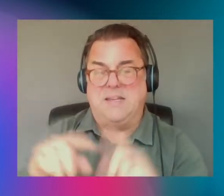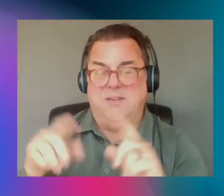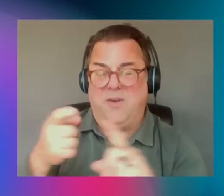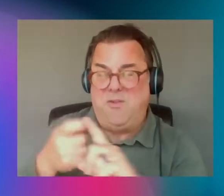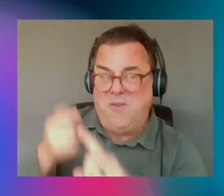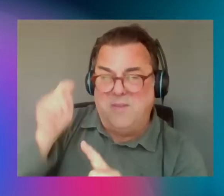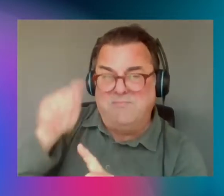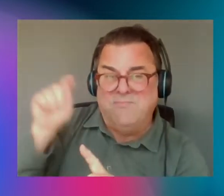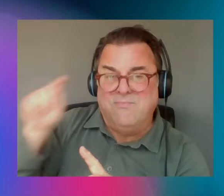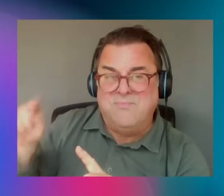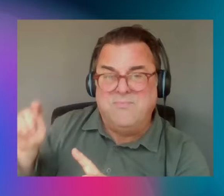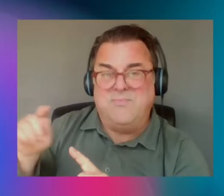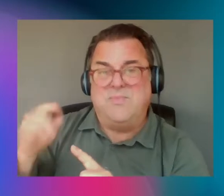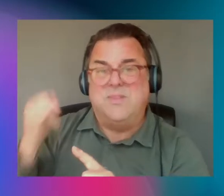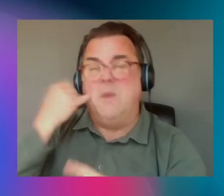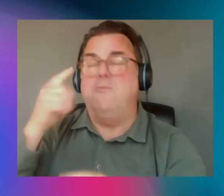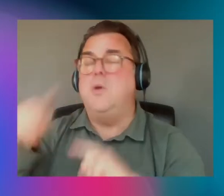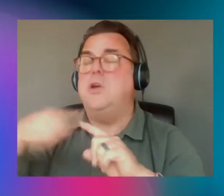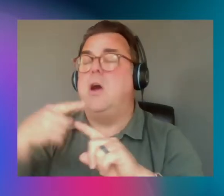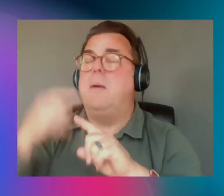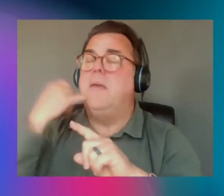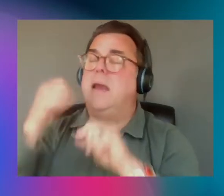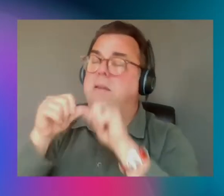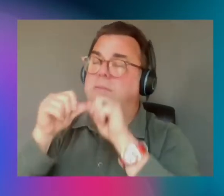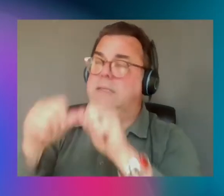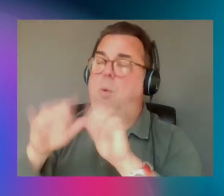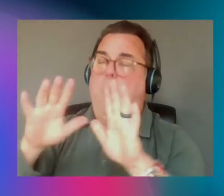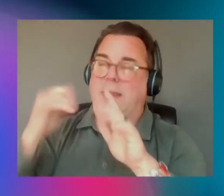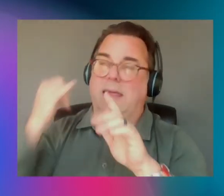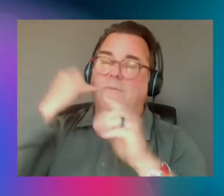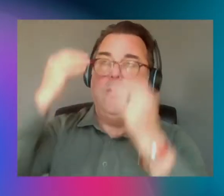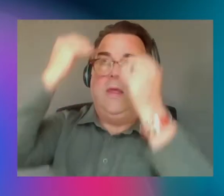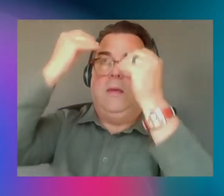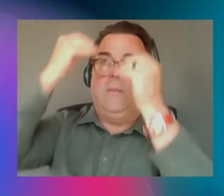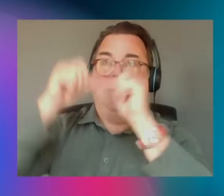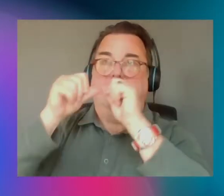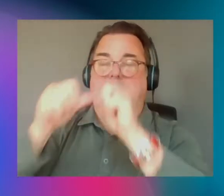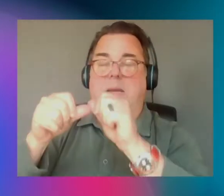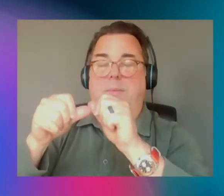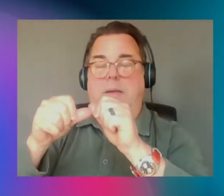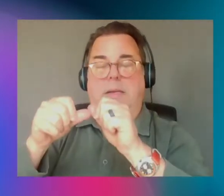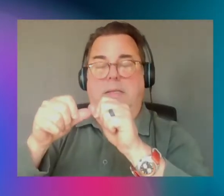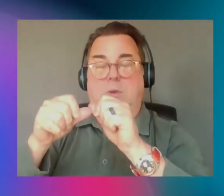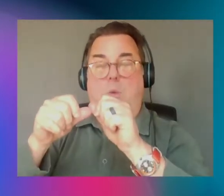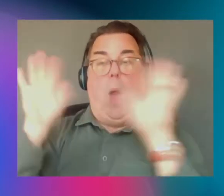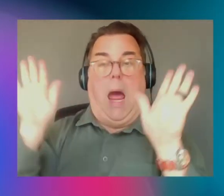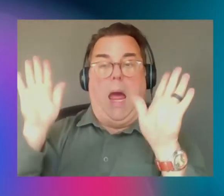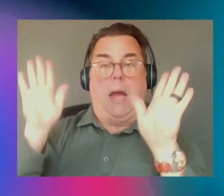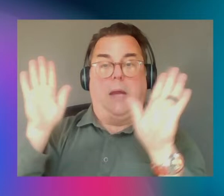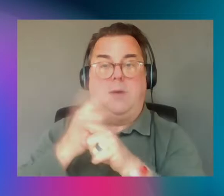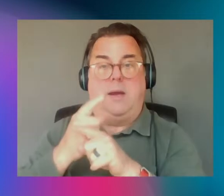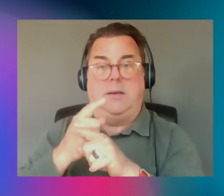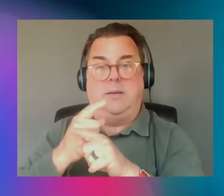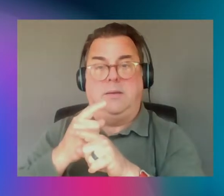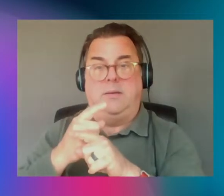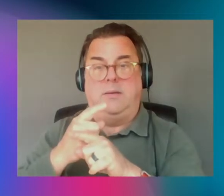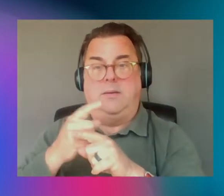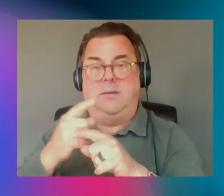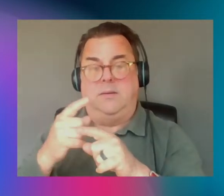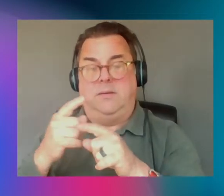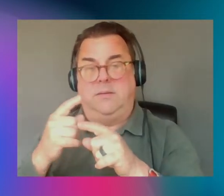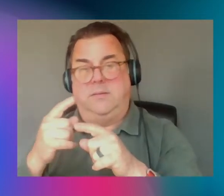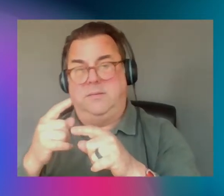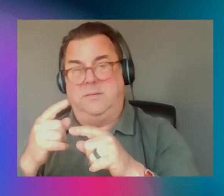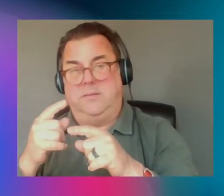talk about sustainability or when we think about sustainability, it's a wide range, right? So starting from, as you mentioned, weather,